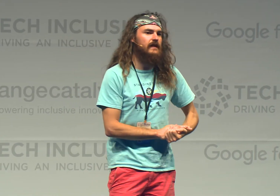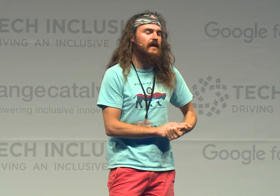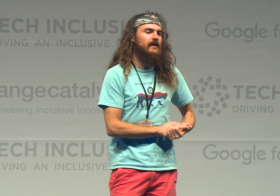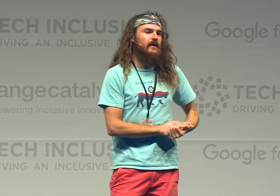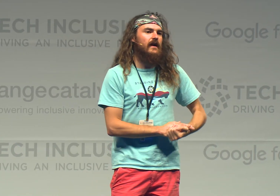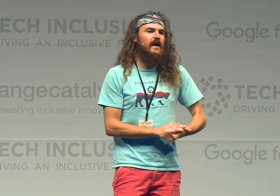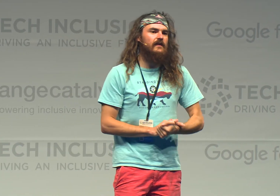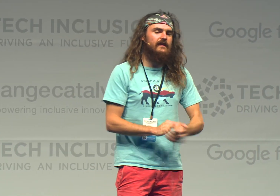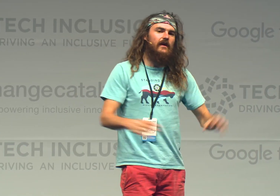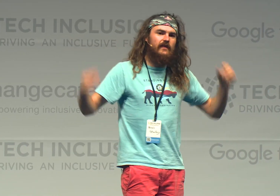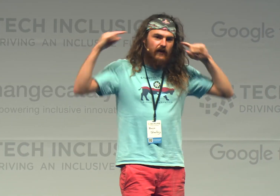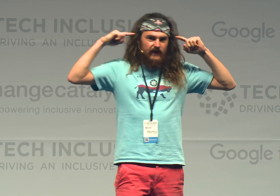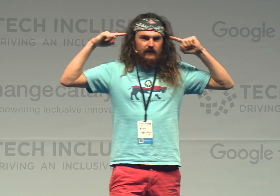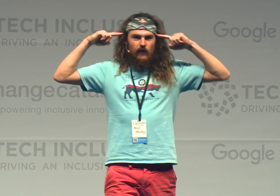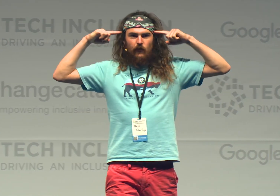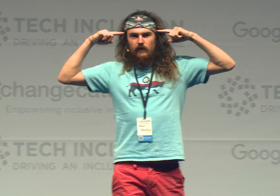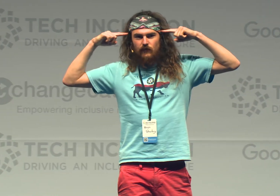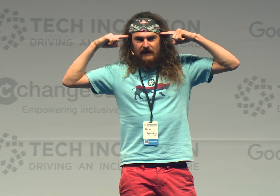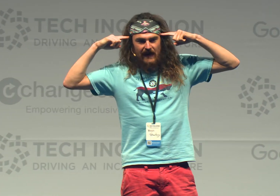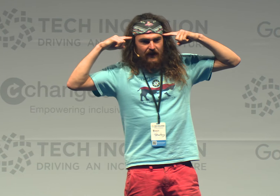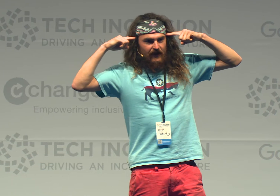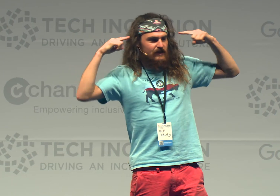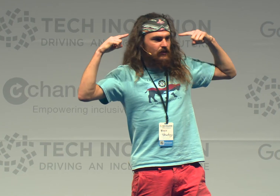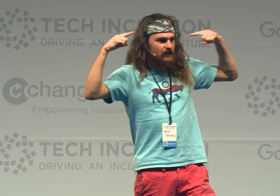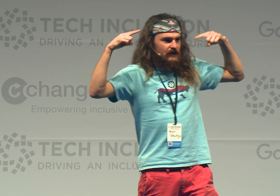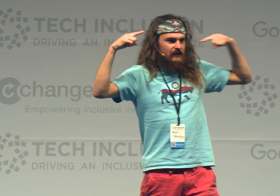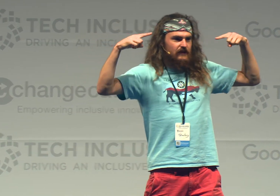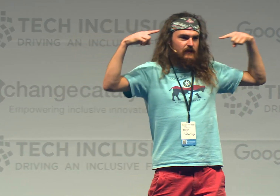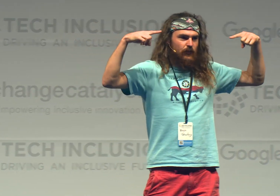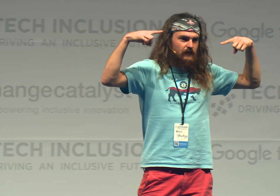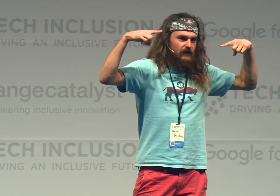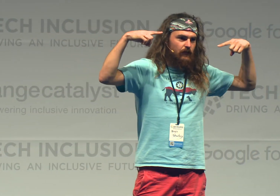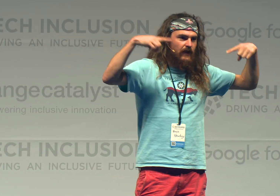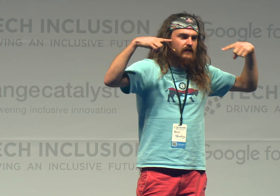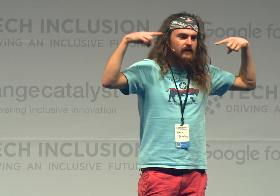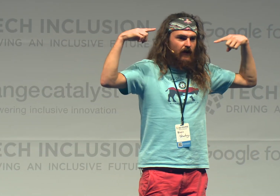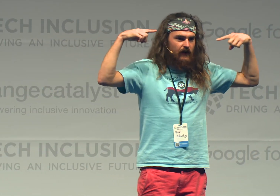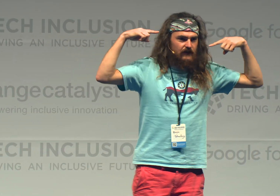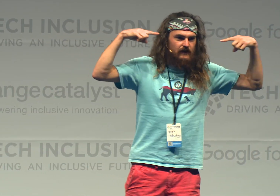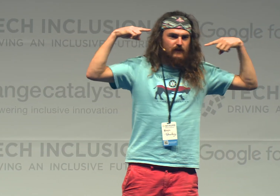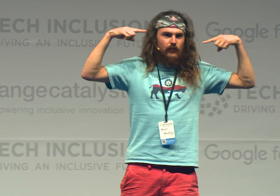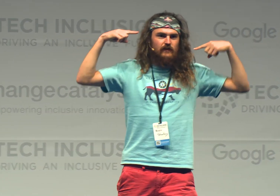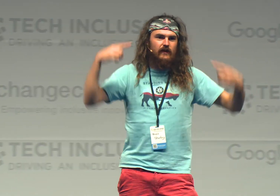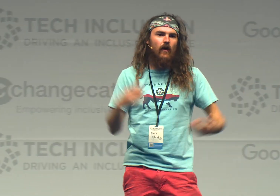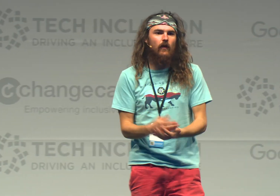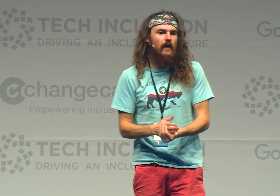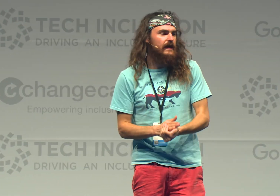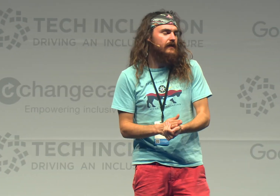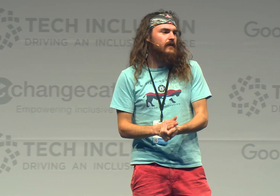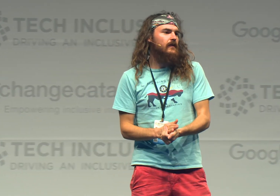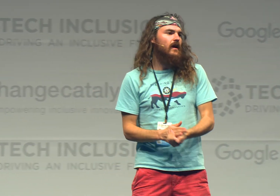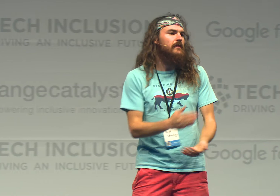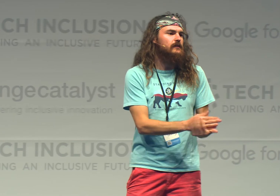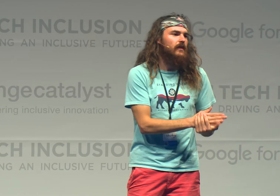have today. And in their thinking, the way it worked was that as soon as an indigenous person marries a non-indigenous person, they're